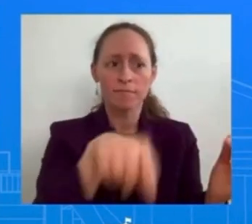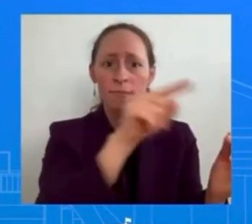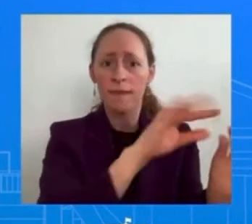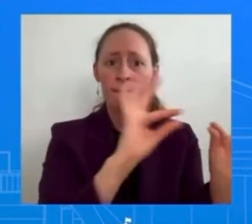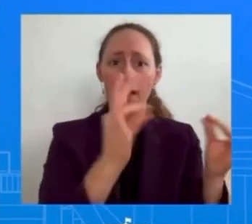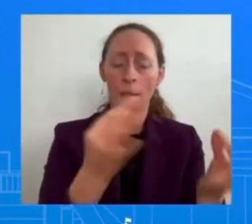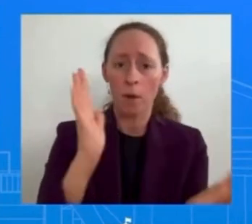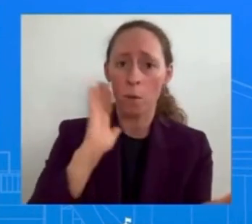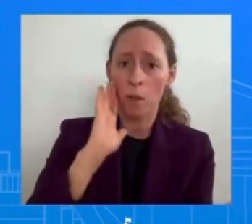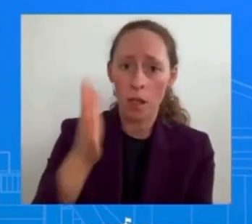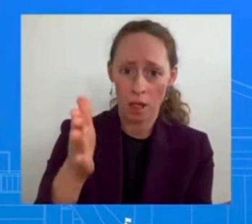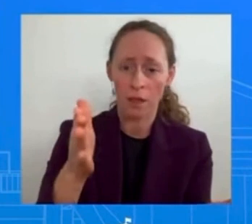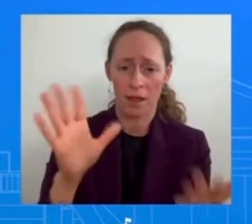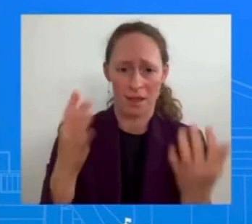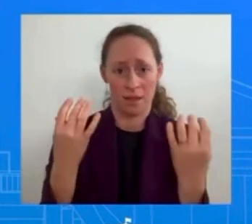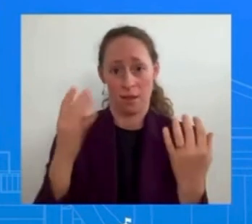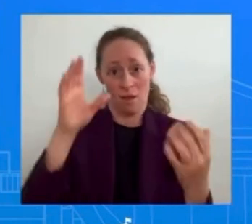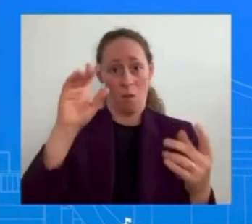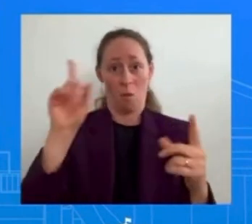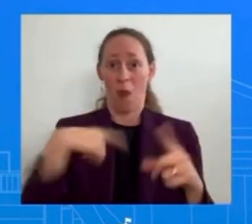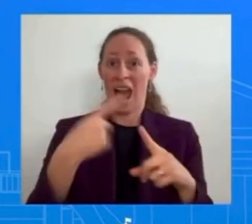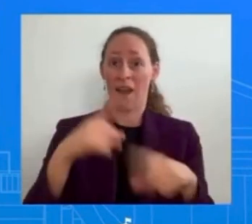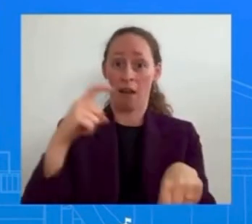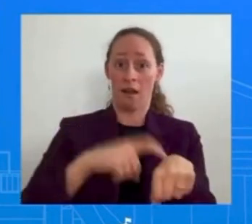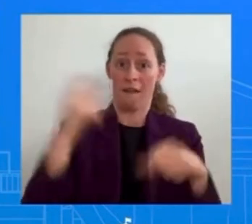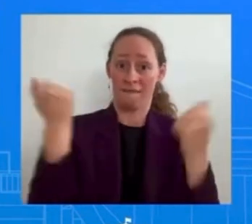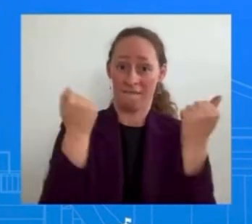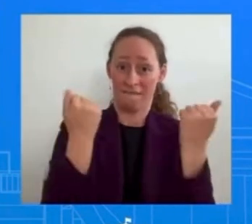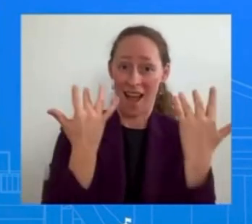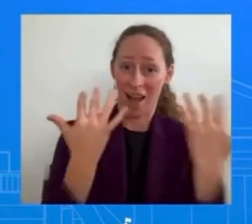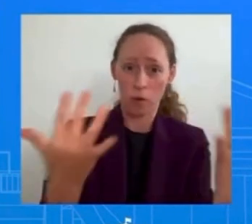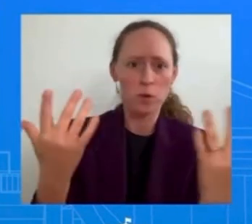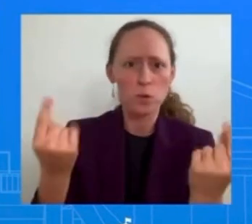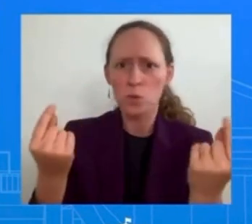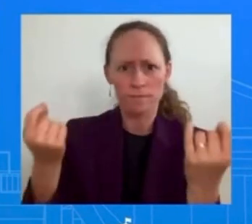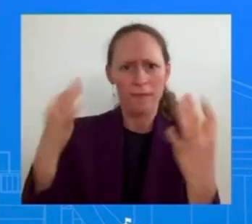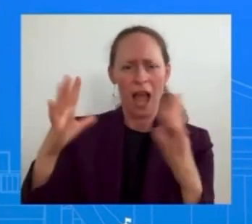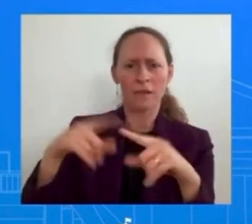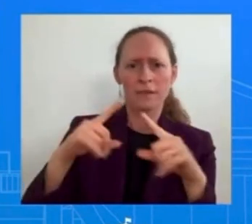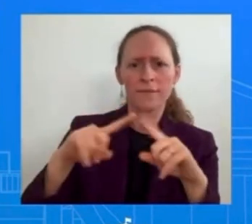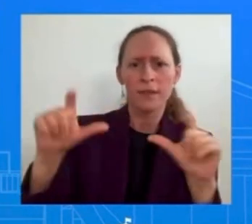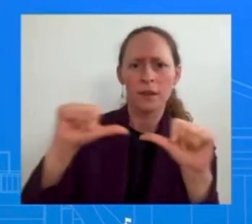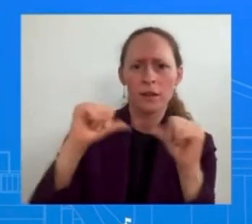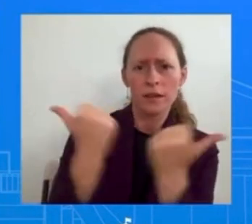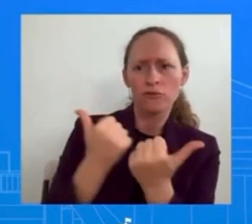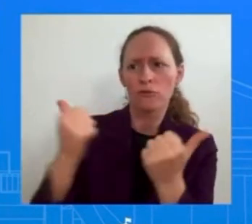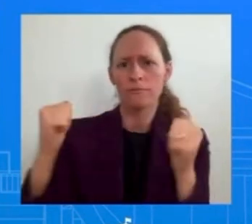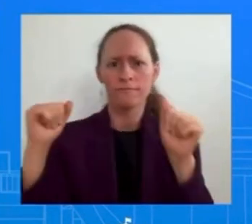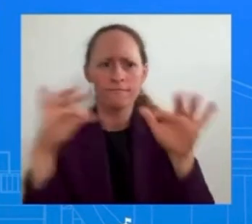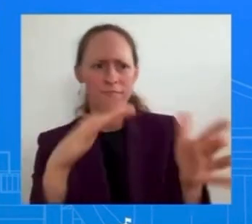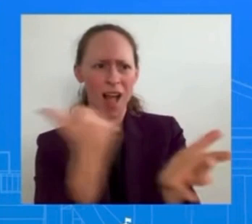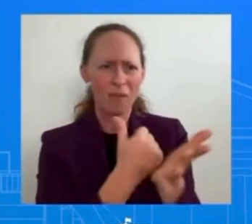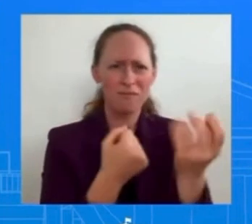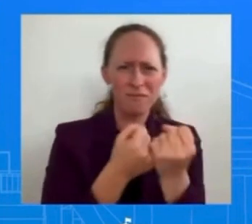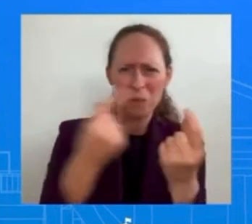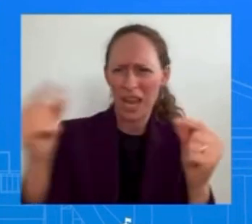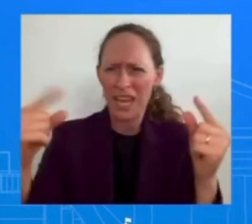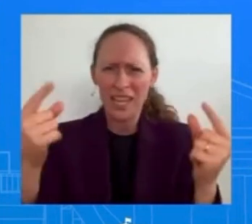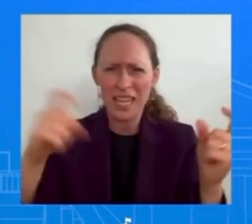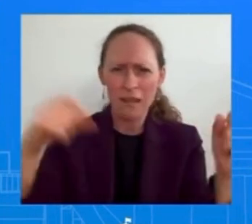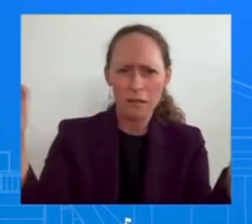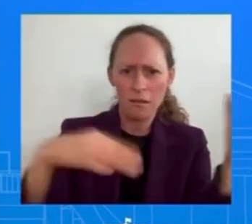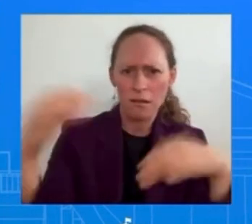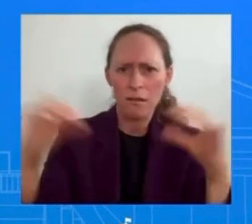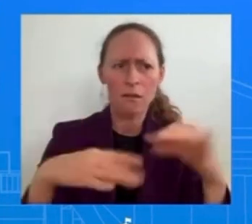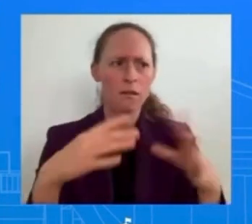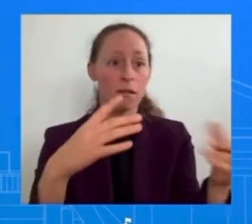state and local partners on the ground to assess ongoing needs and providing resources and personnel to support response on the